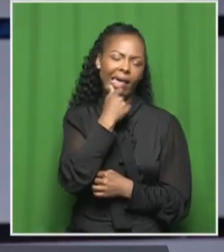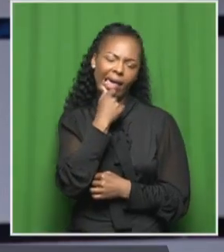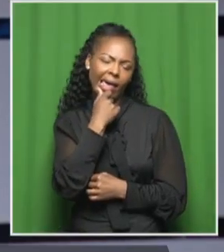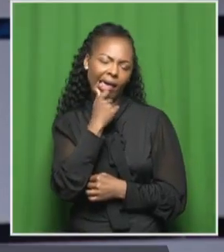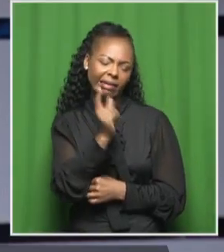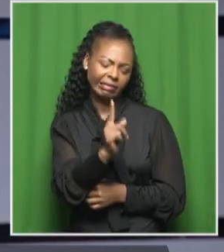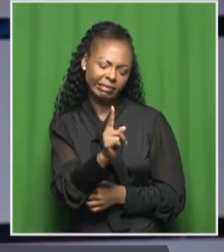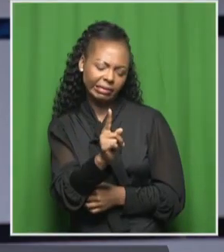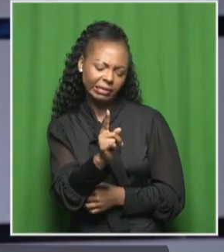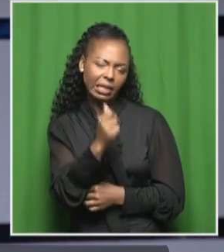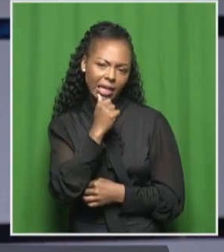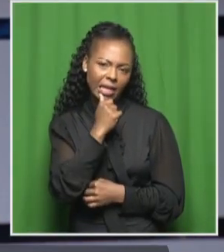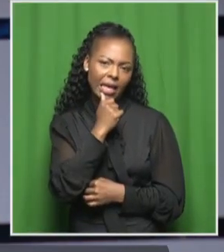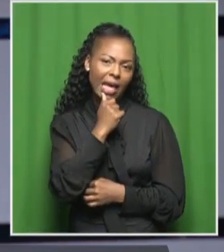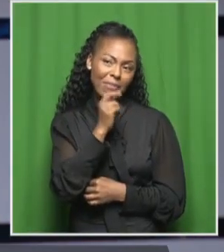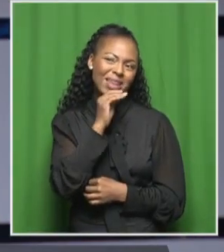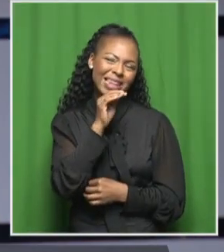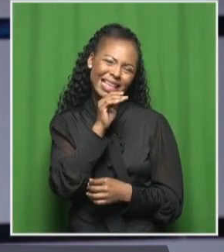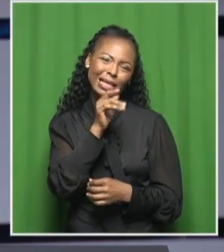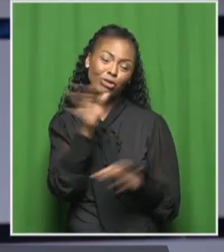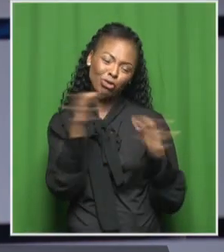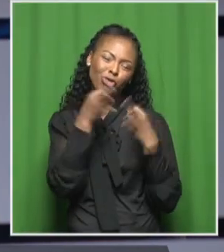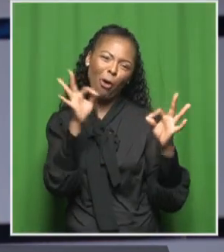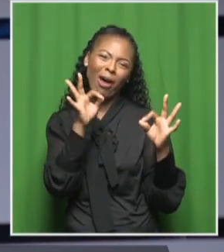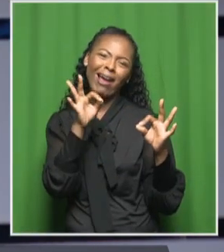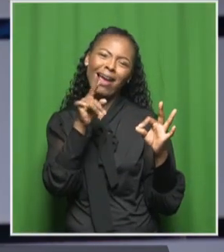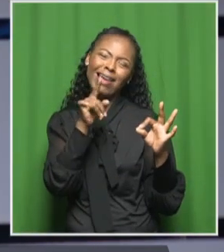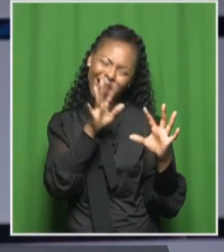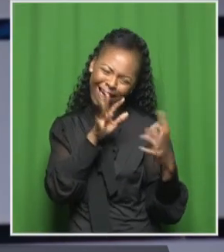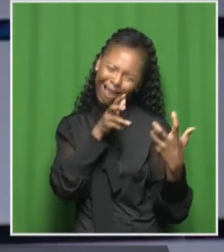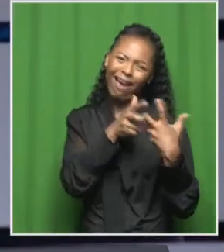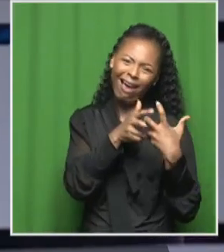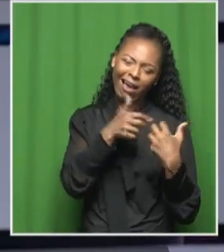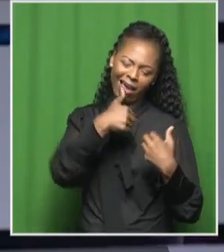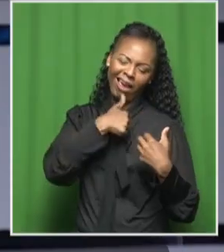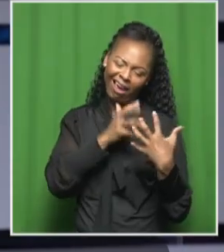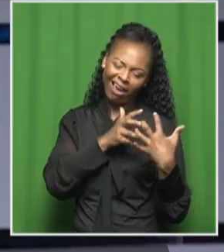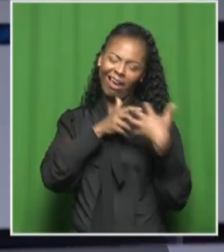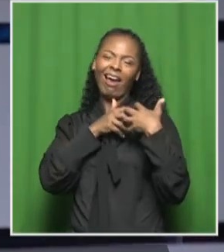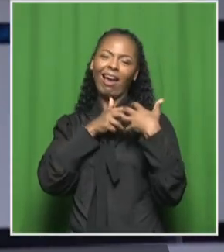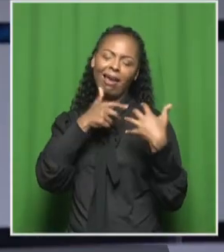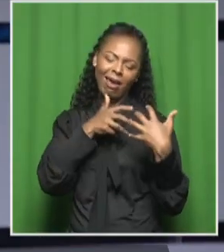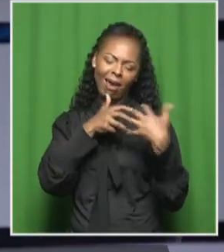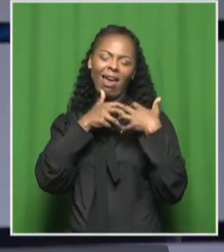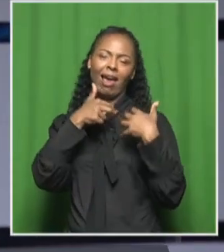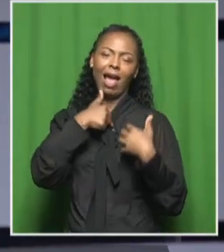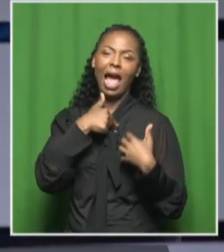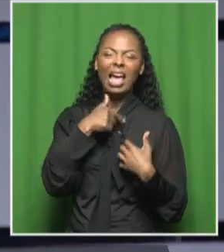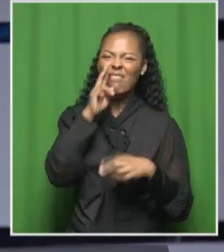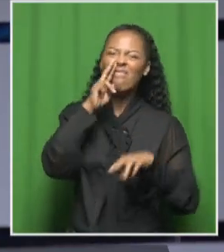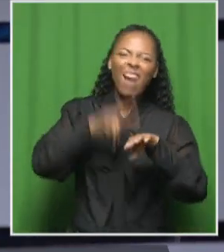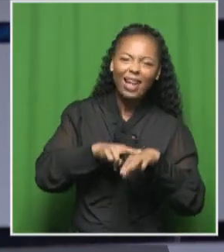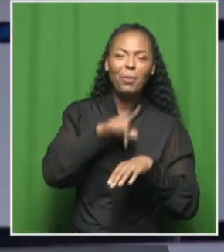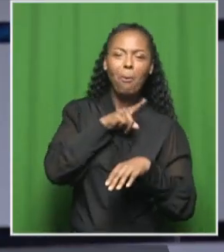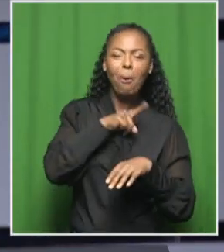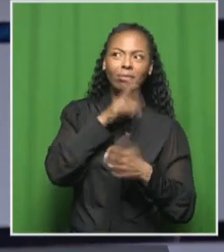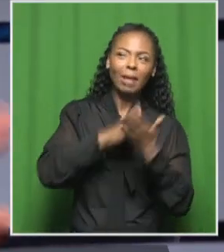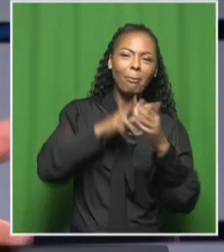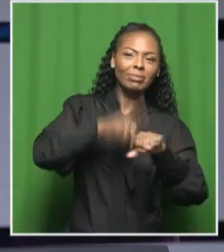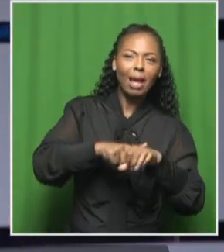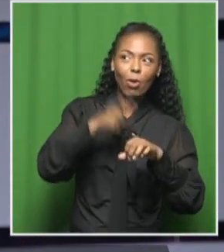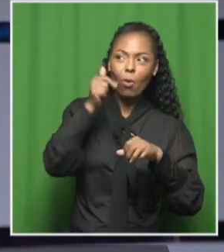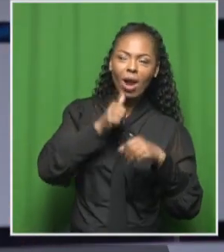song belongs to Johnny. And sure enough, it's so funny, you know, sometimes I go out and